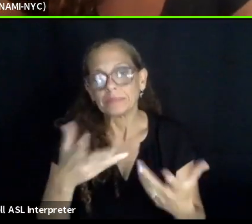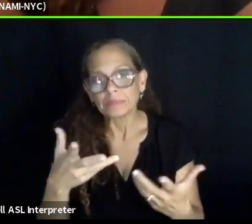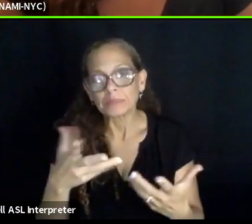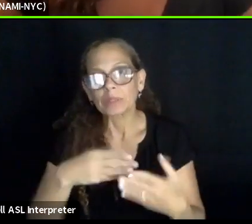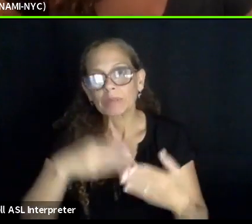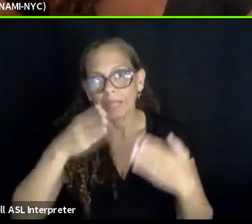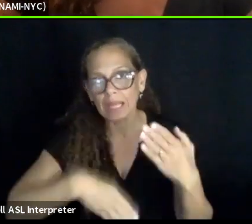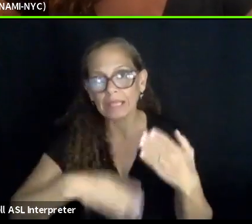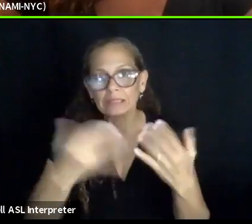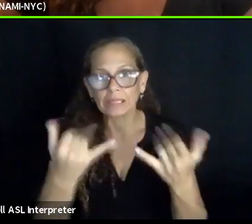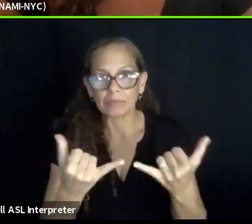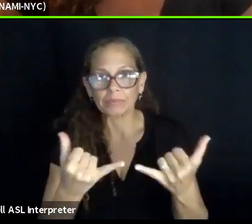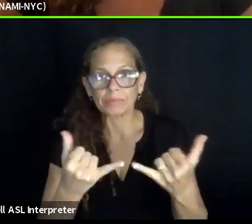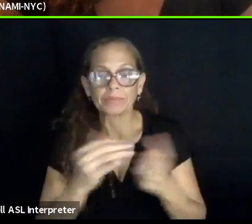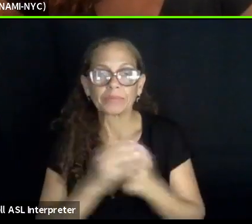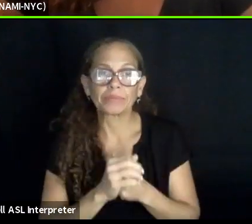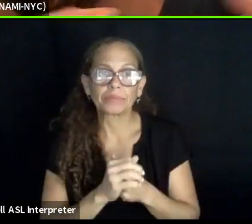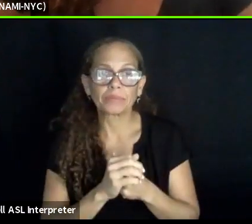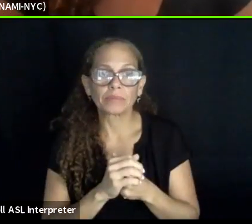end.